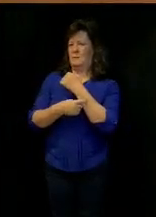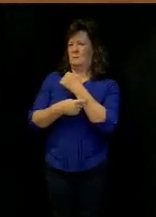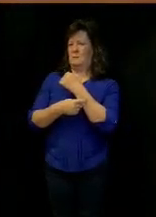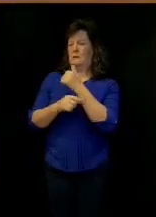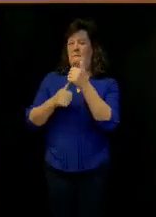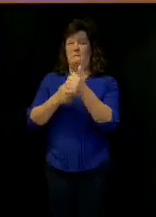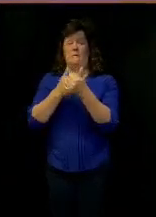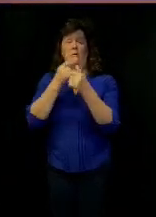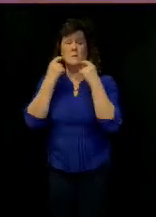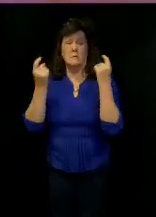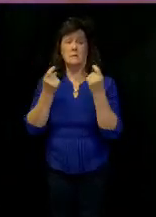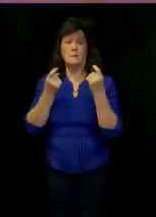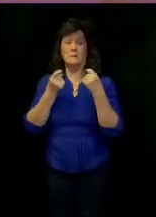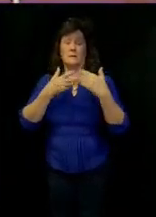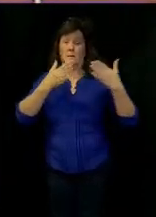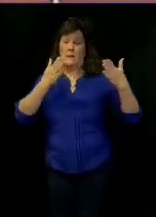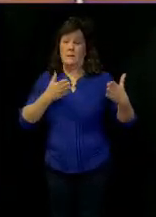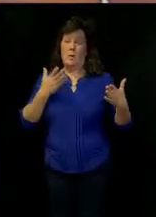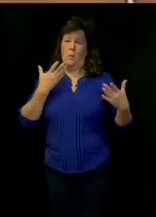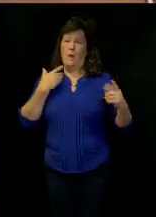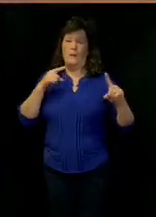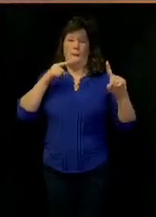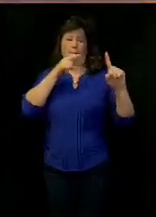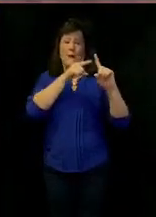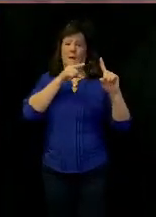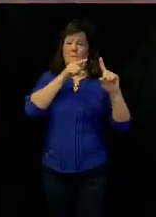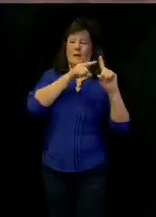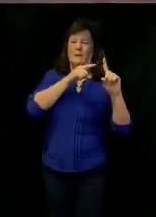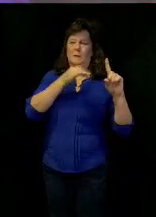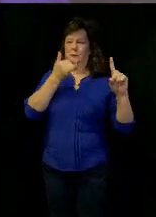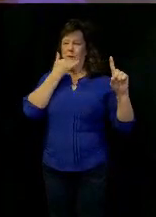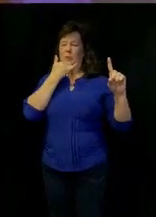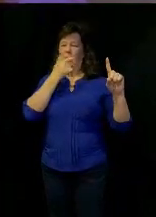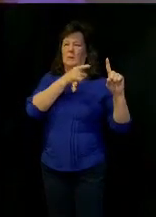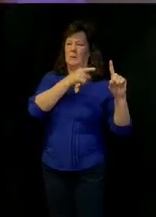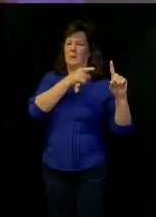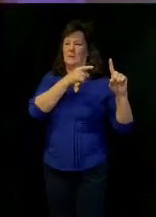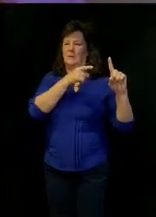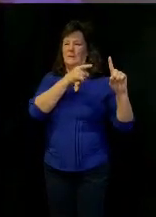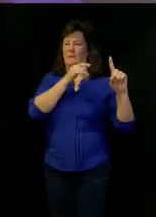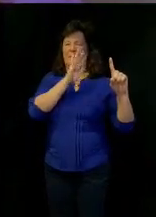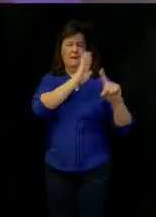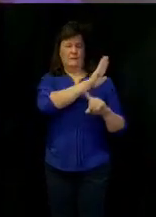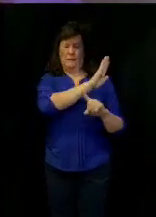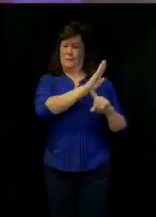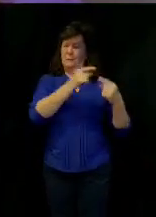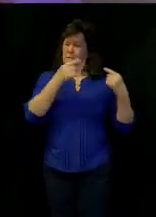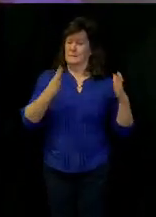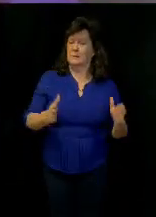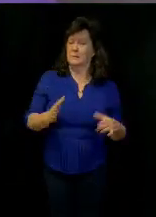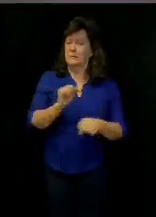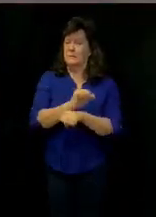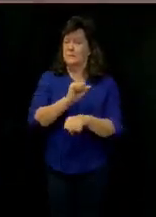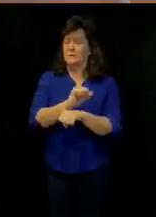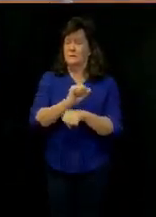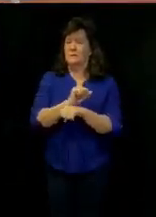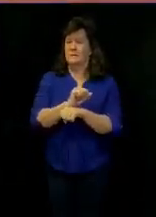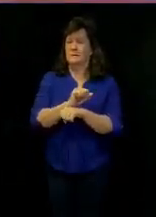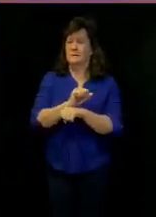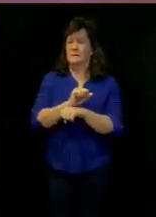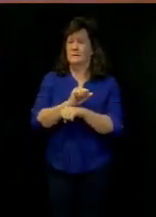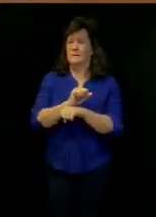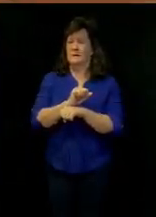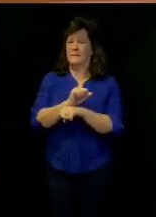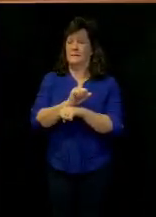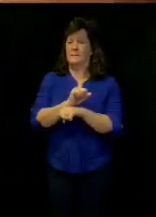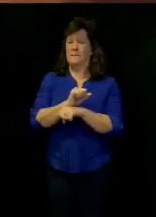But the enemy's trying to get us to hit targets that are wrong. So what am I saying about life's course? When I know who I am, decisions start being made for